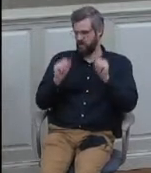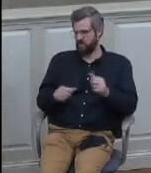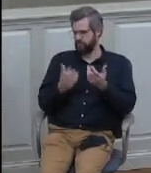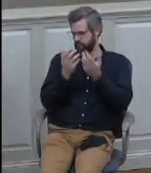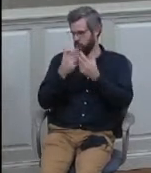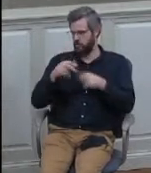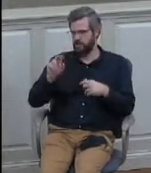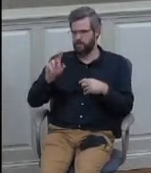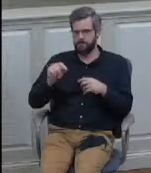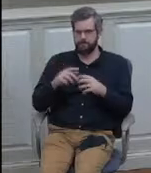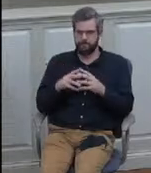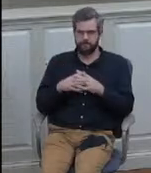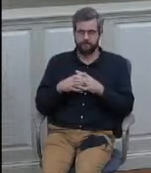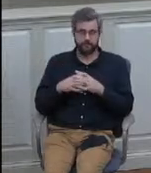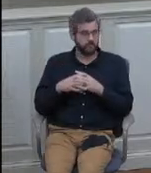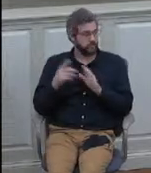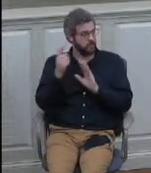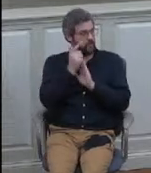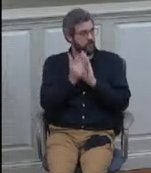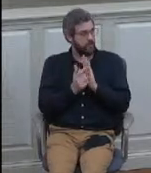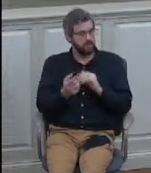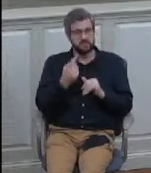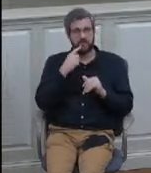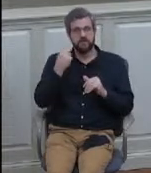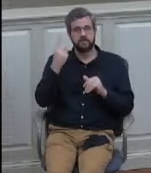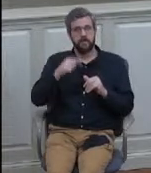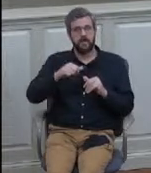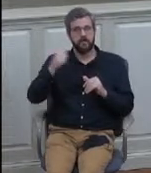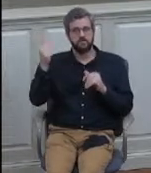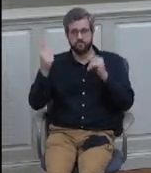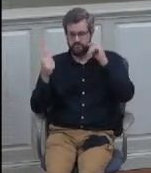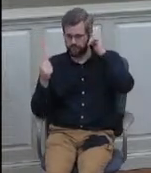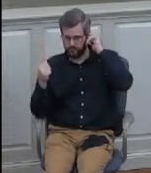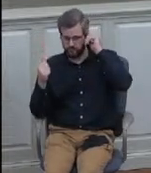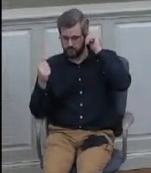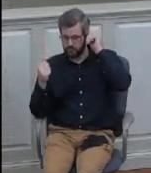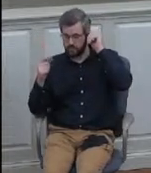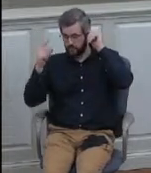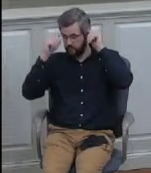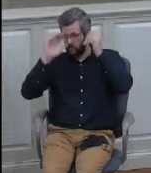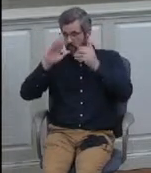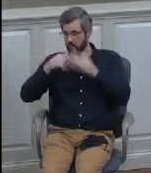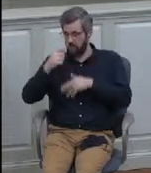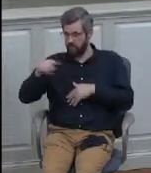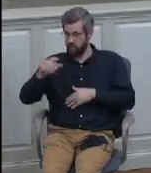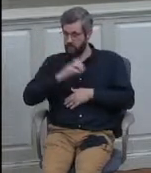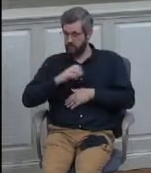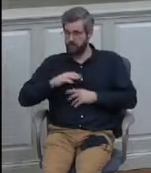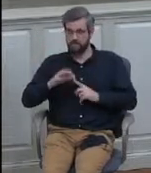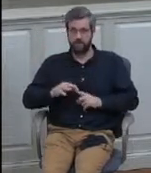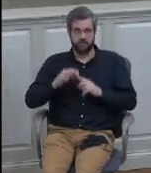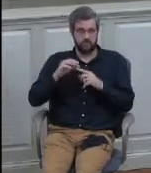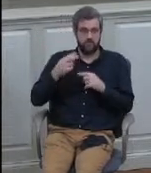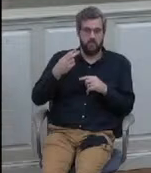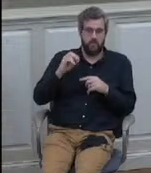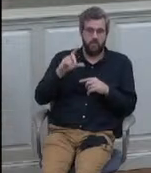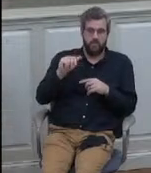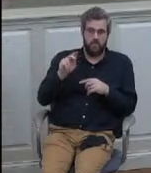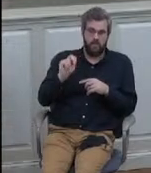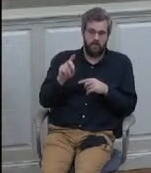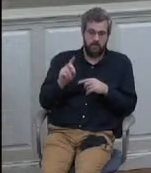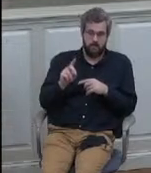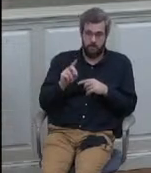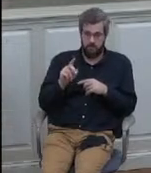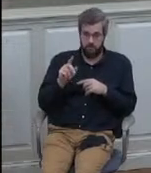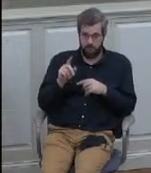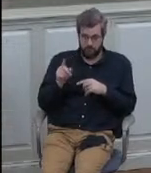need to. The other piece of that puzzle for all the commissioners, but particularly Commissioner Holland, I think, do you